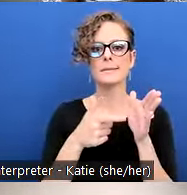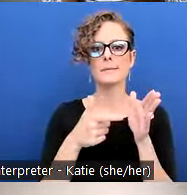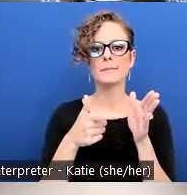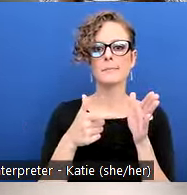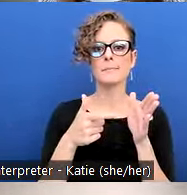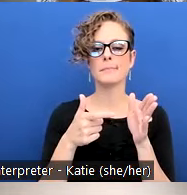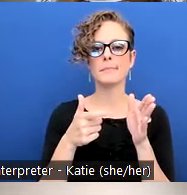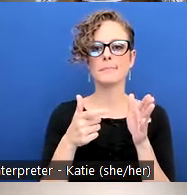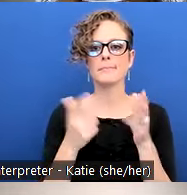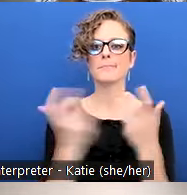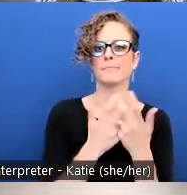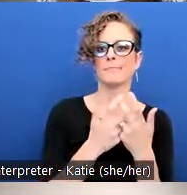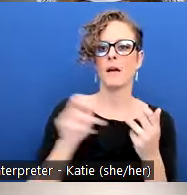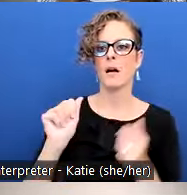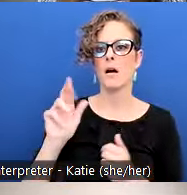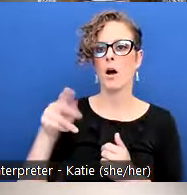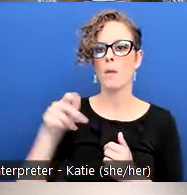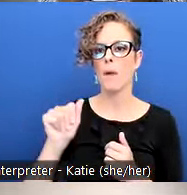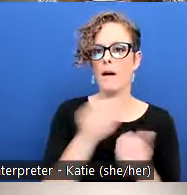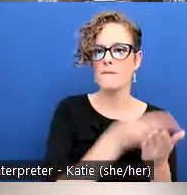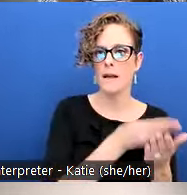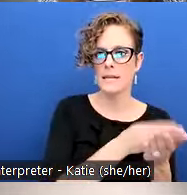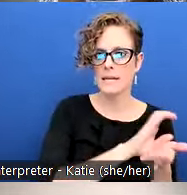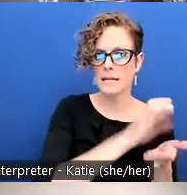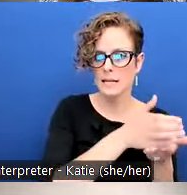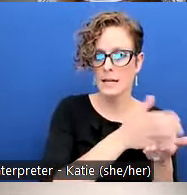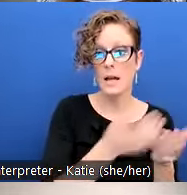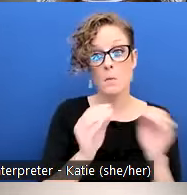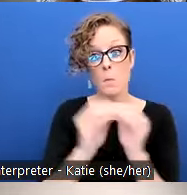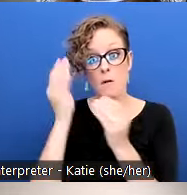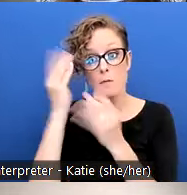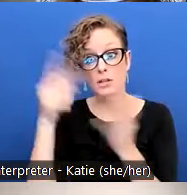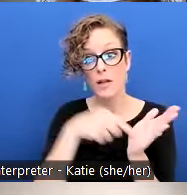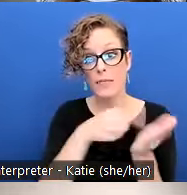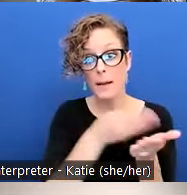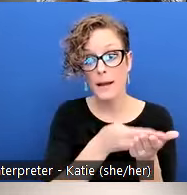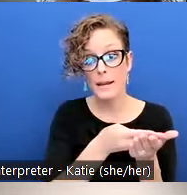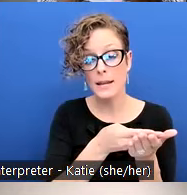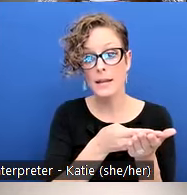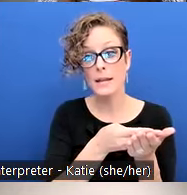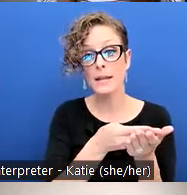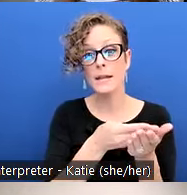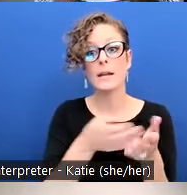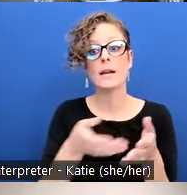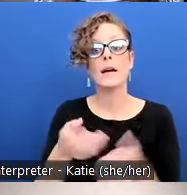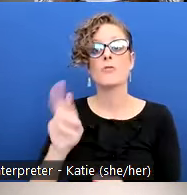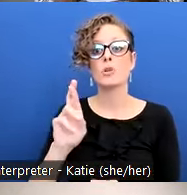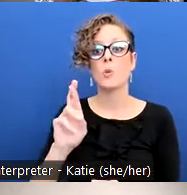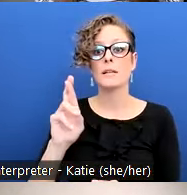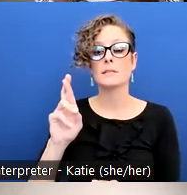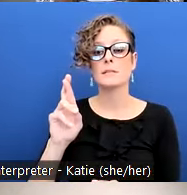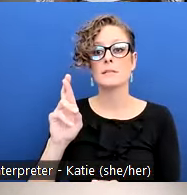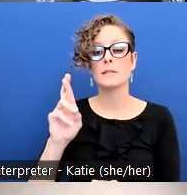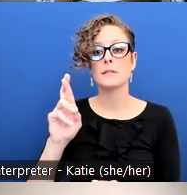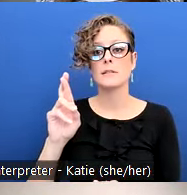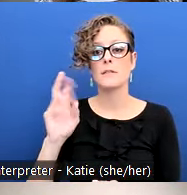funding. And then more information on that money and requests for proposals and applications that will